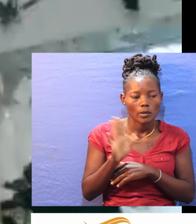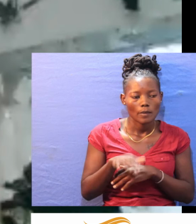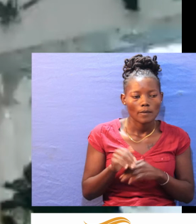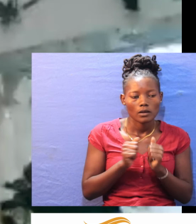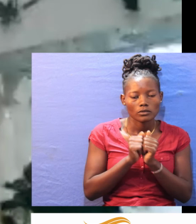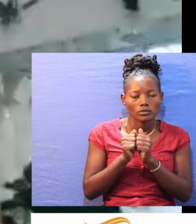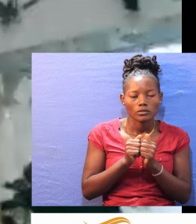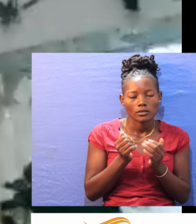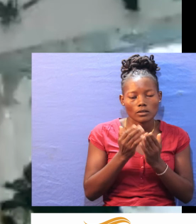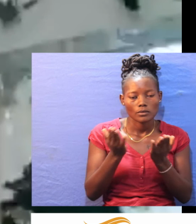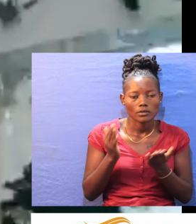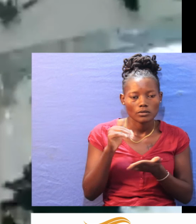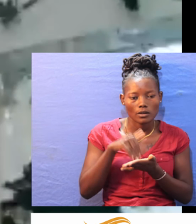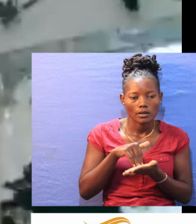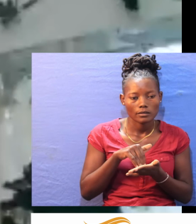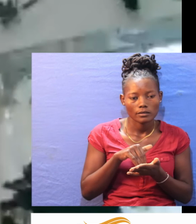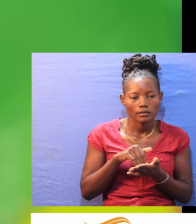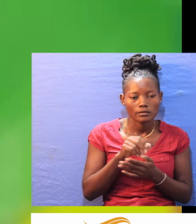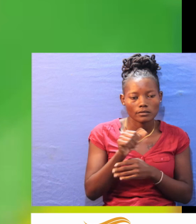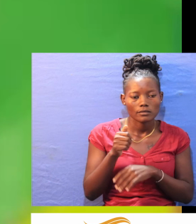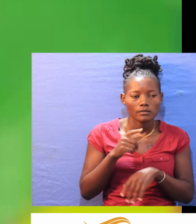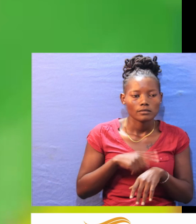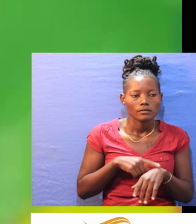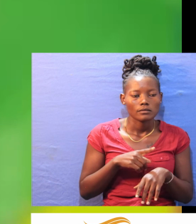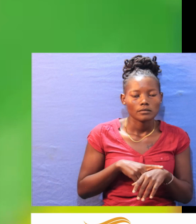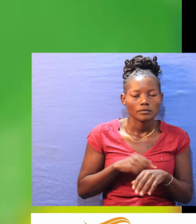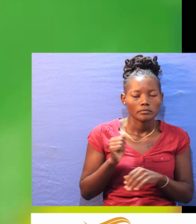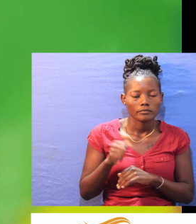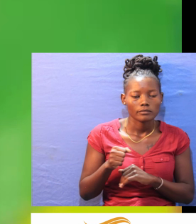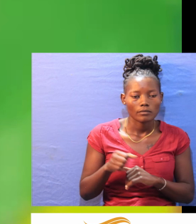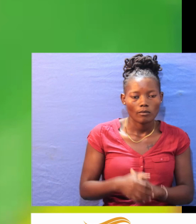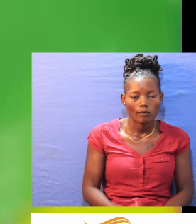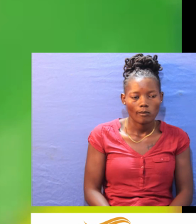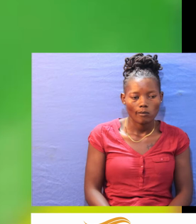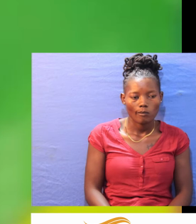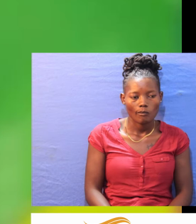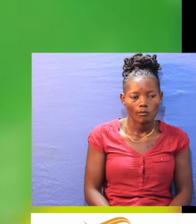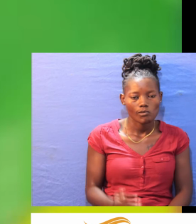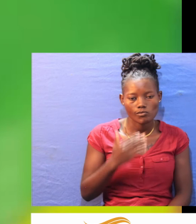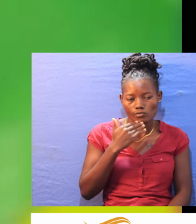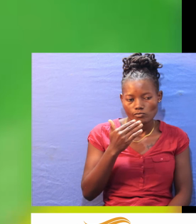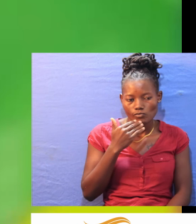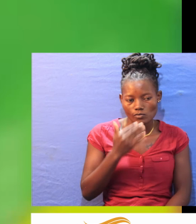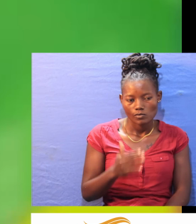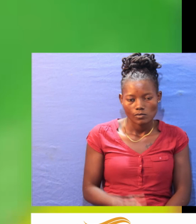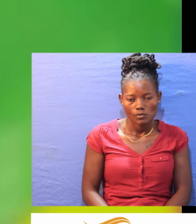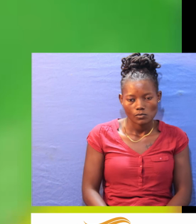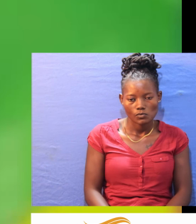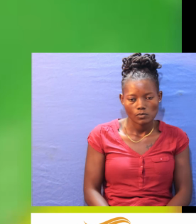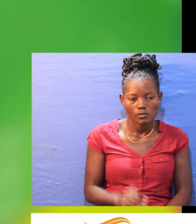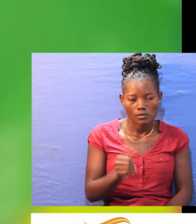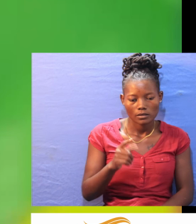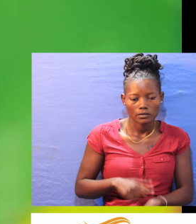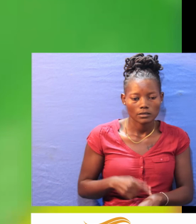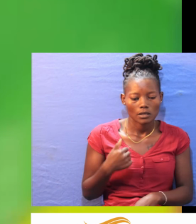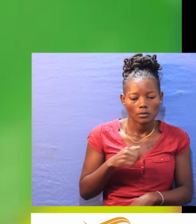you guys again. And I look Anytime. forward to that. Thank you. Anytime we'll